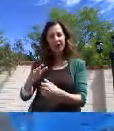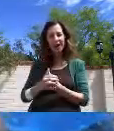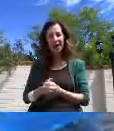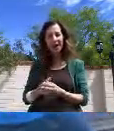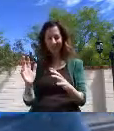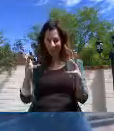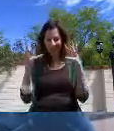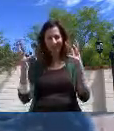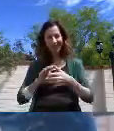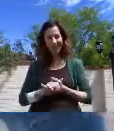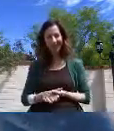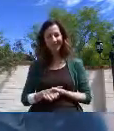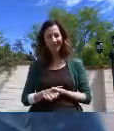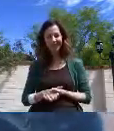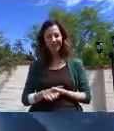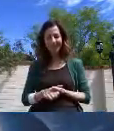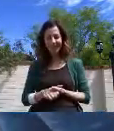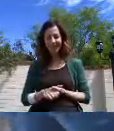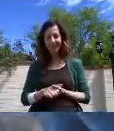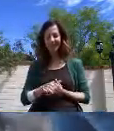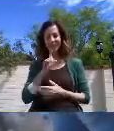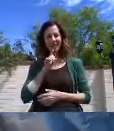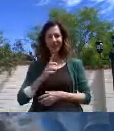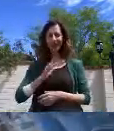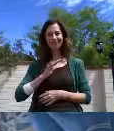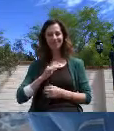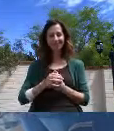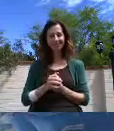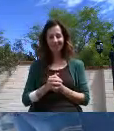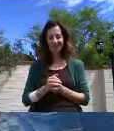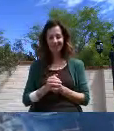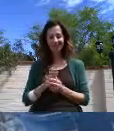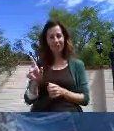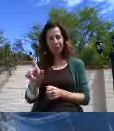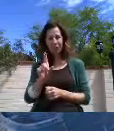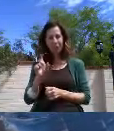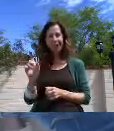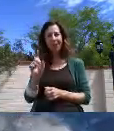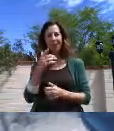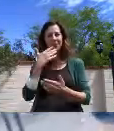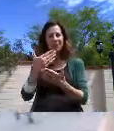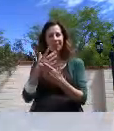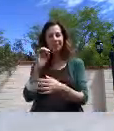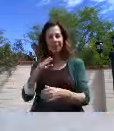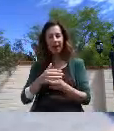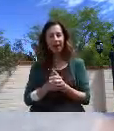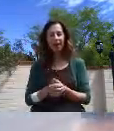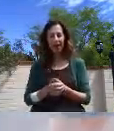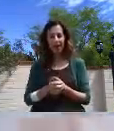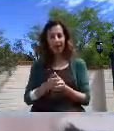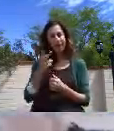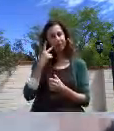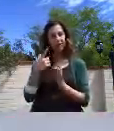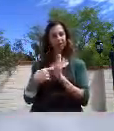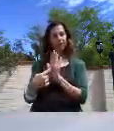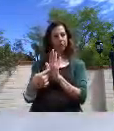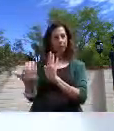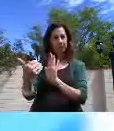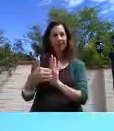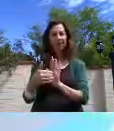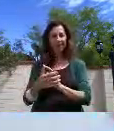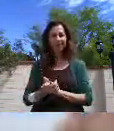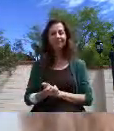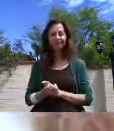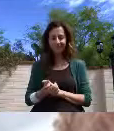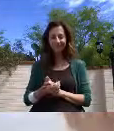job, Mocha. Woohoo! Fluffy as can be. Turn around, Mocha. Good job. Good job. Look, she wants to